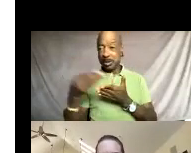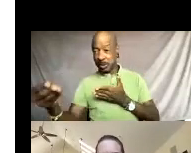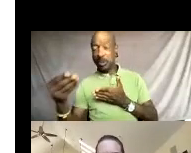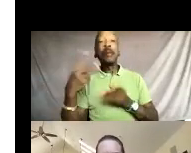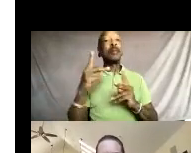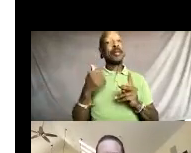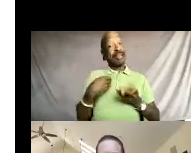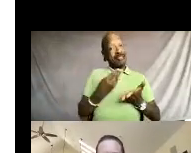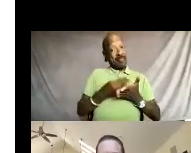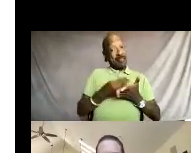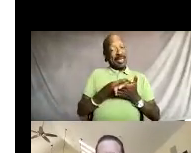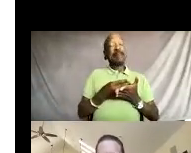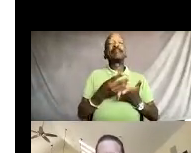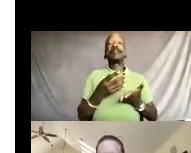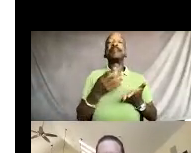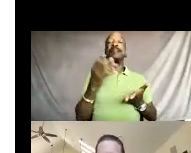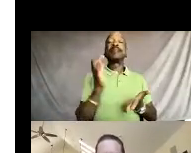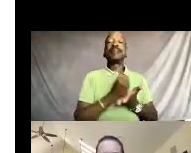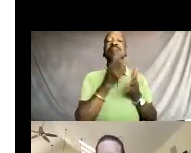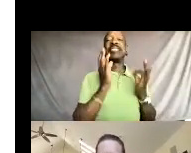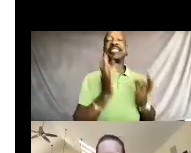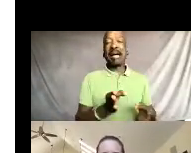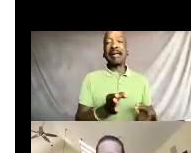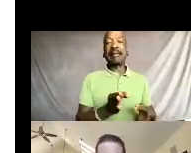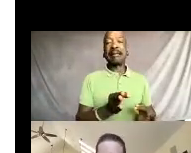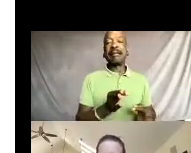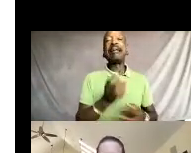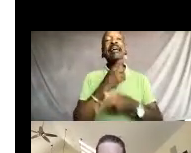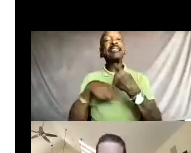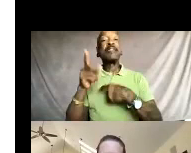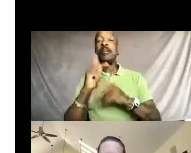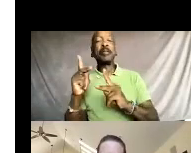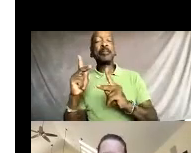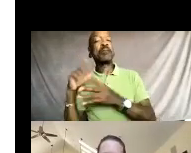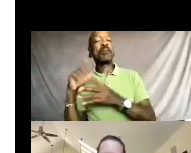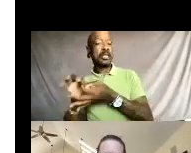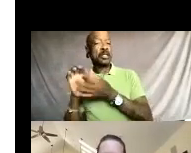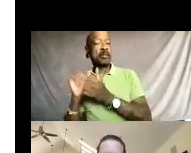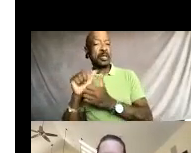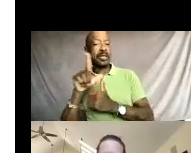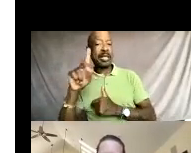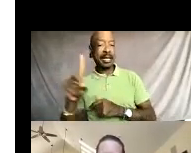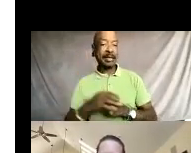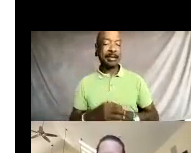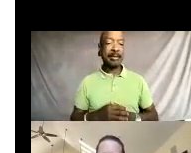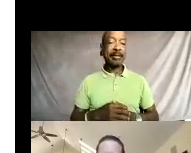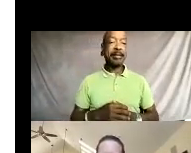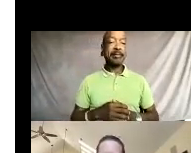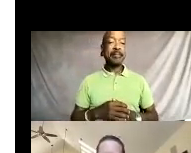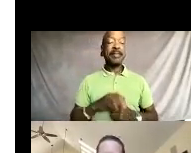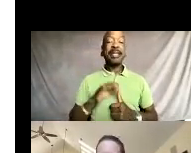the ones who get to decide rather than those who are in relationship to land. And speculation, part of what drives